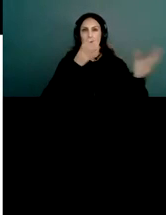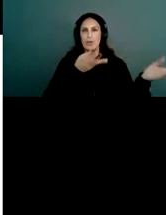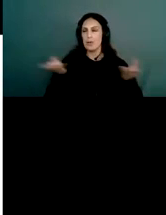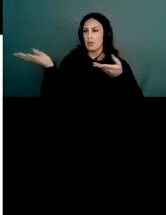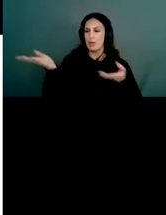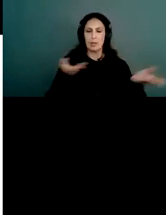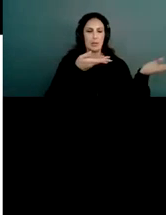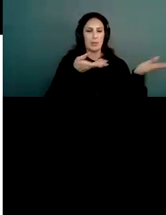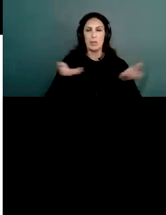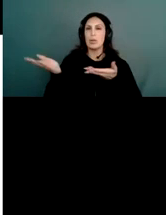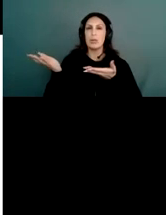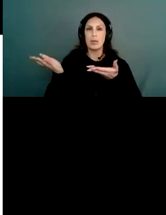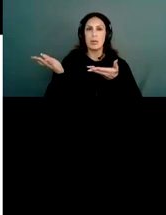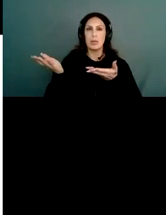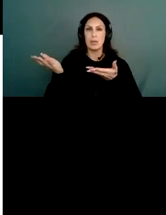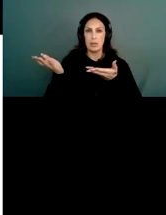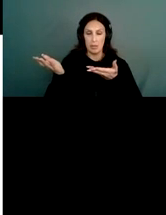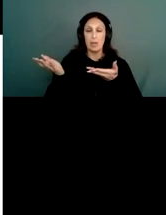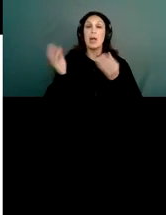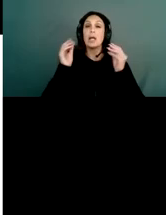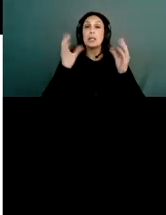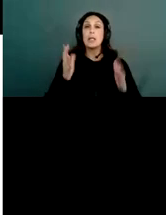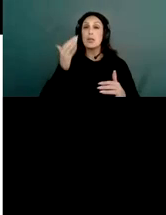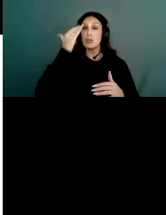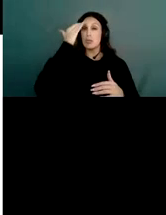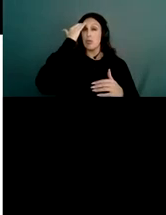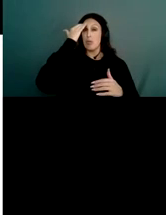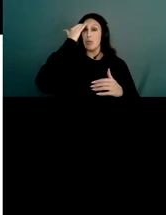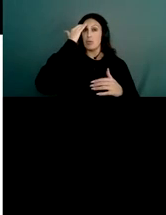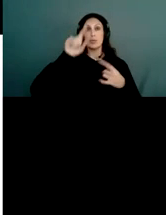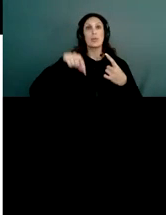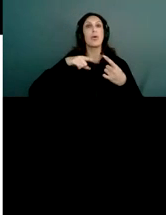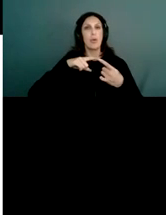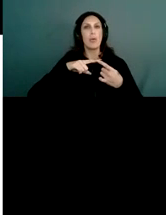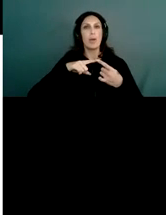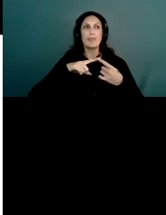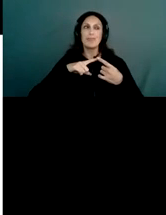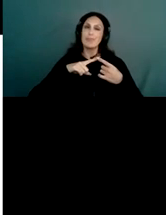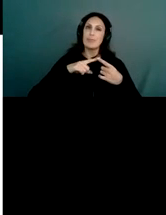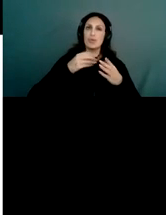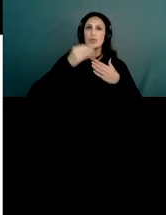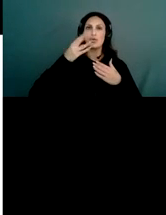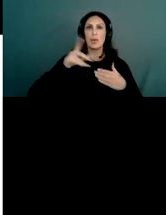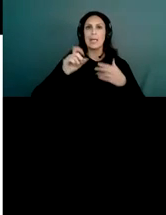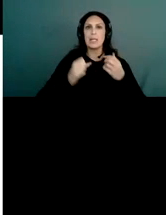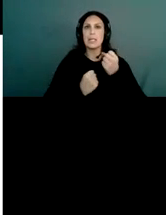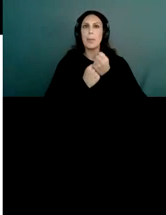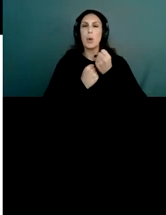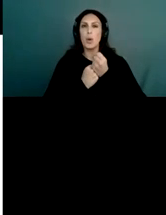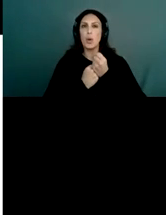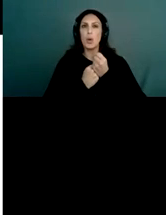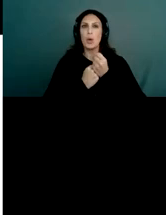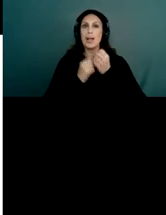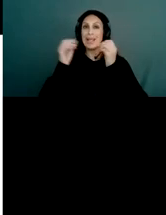get notified when your child needs support in a particular skill area. But you might want to know what you can do